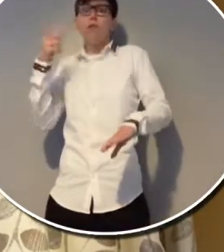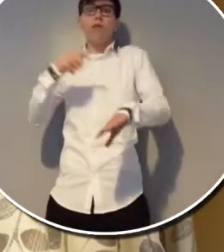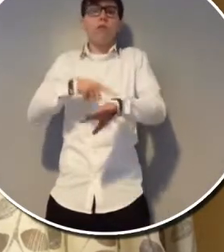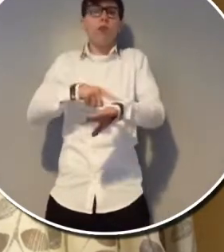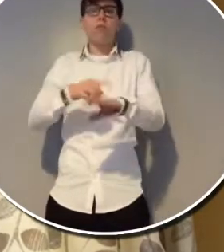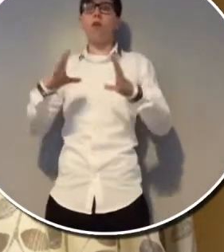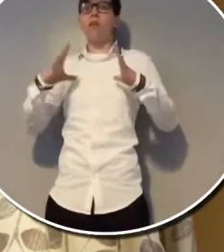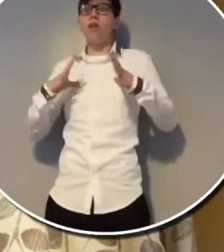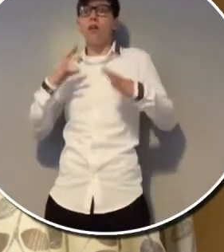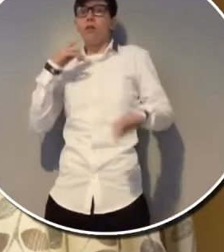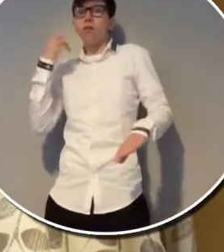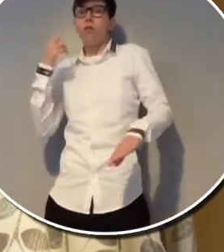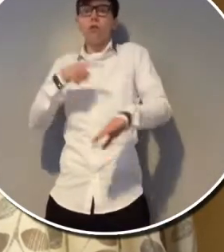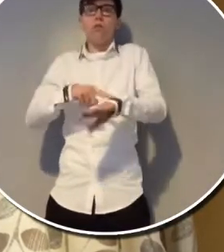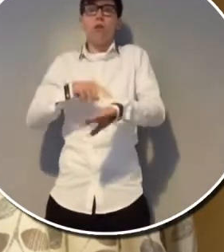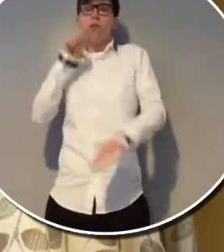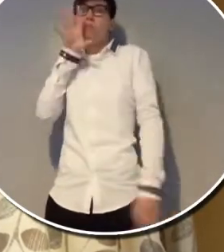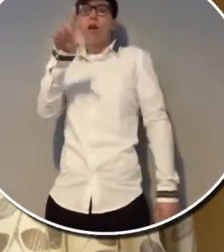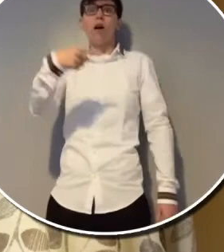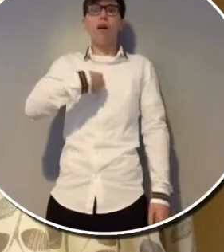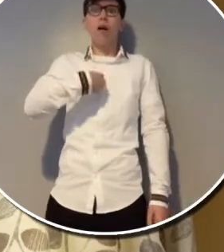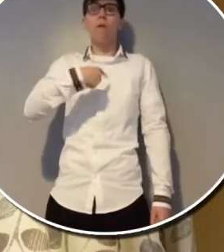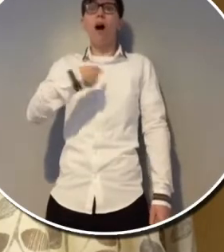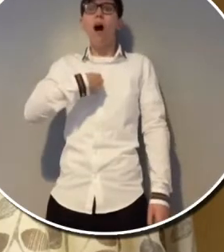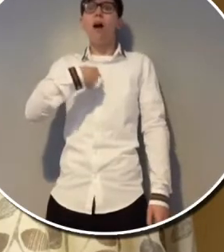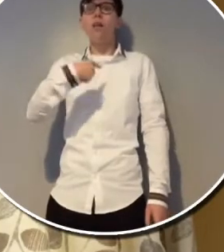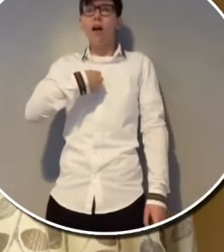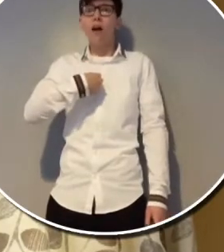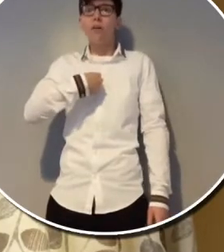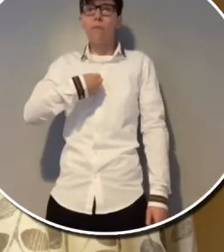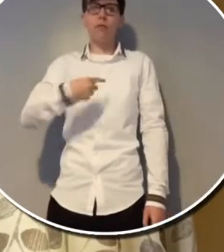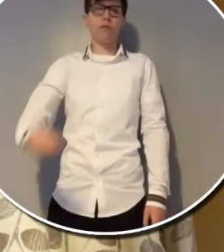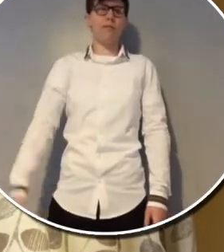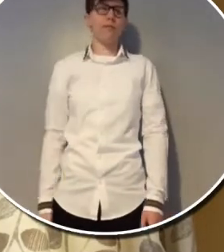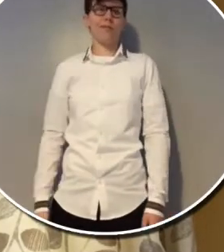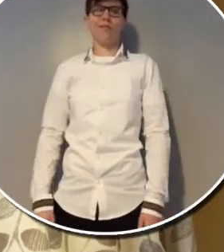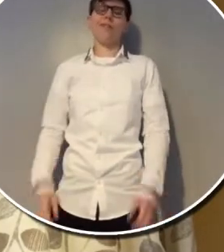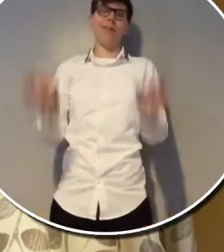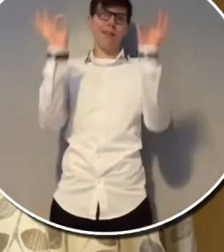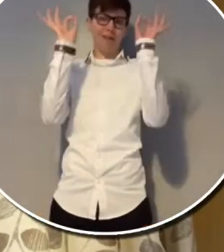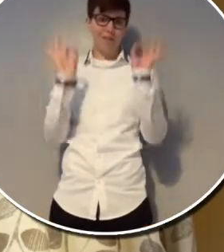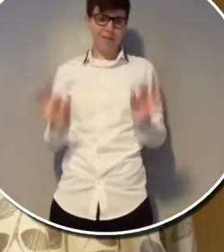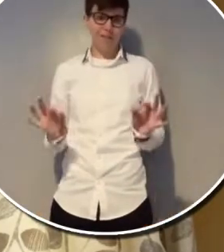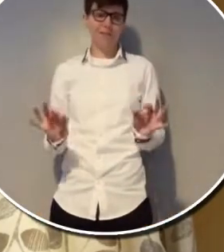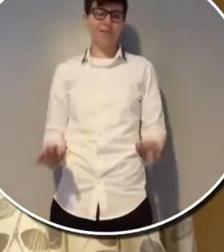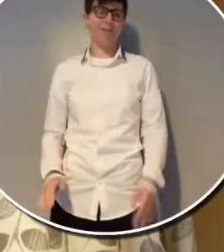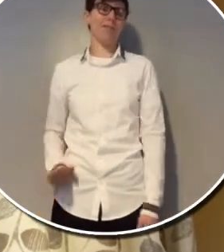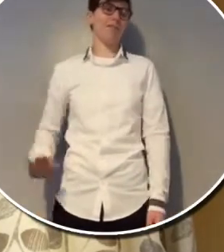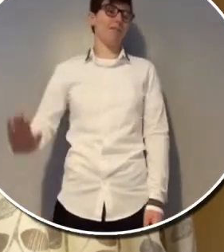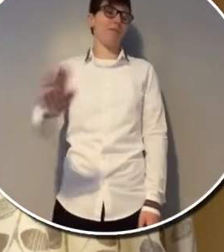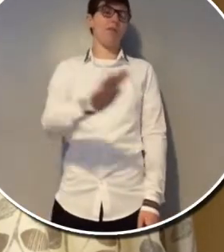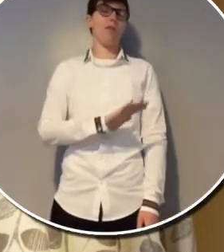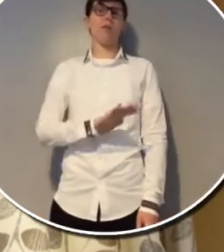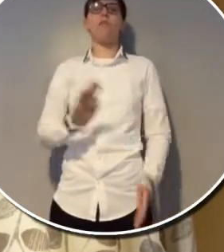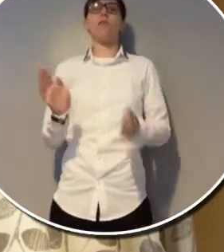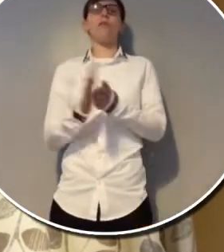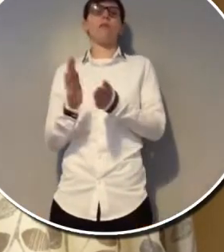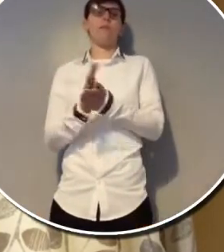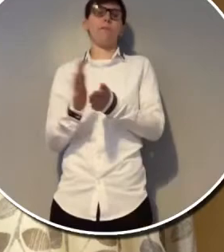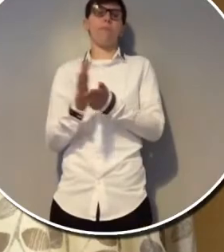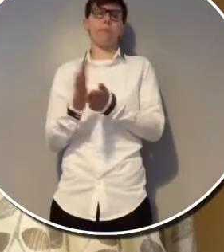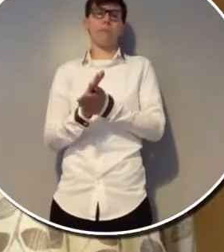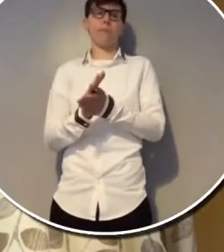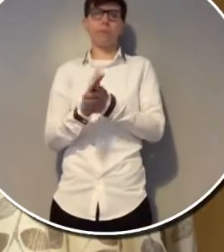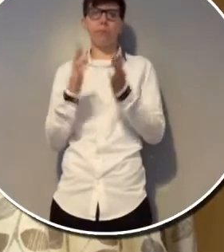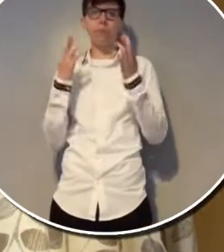your bodies, all ready to join in with a few more songs. So, I think first of all,